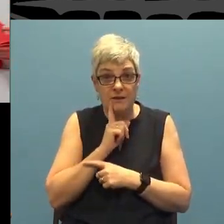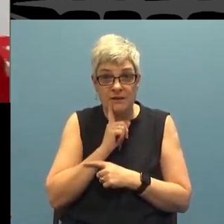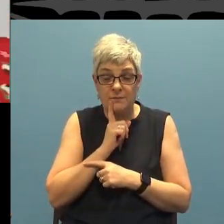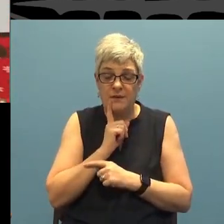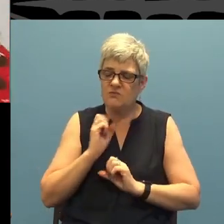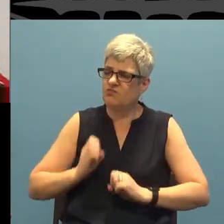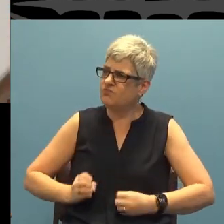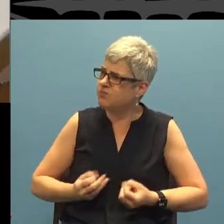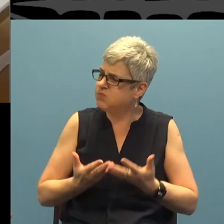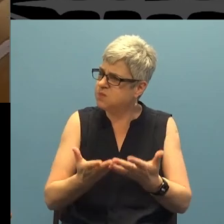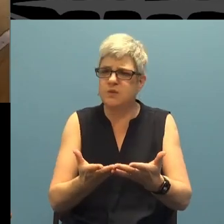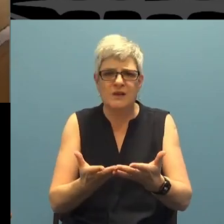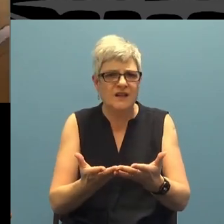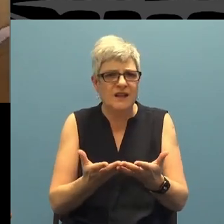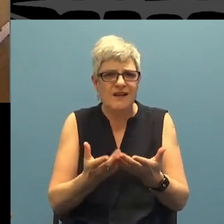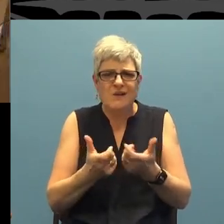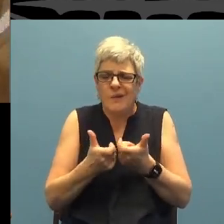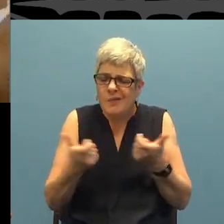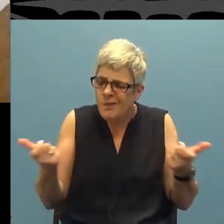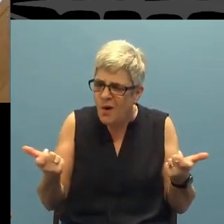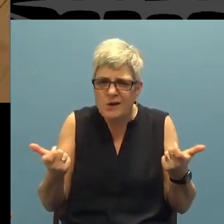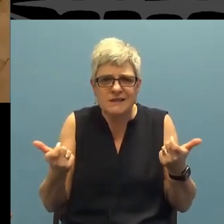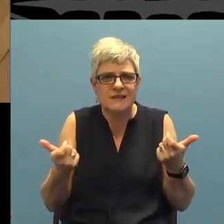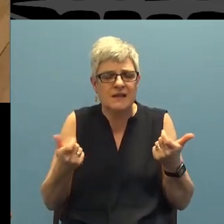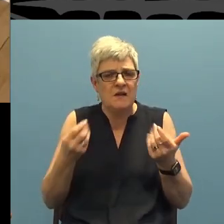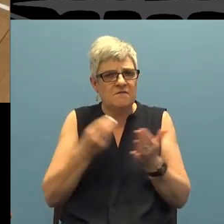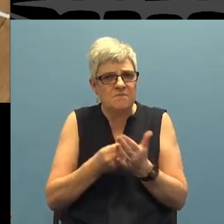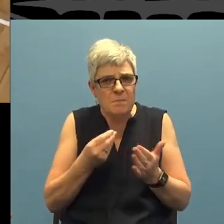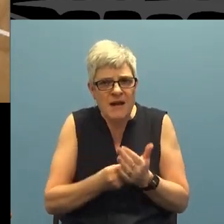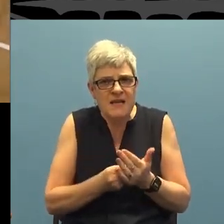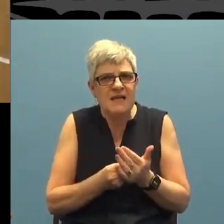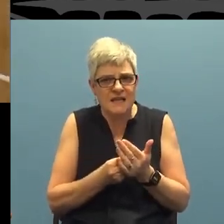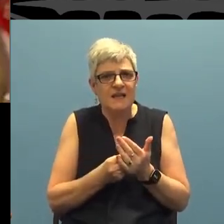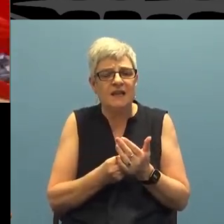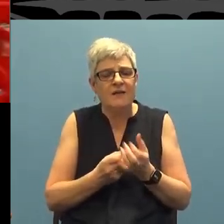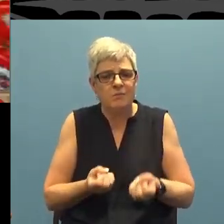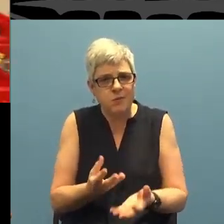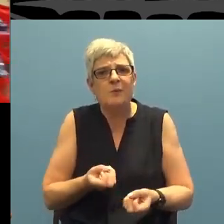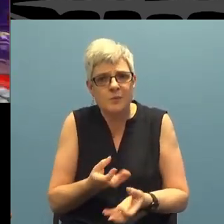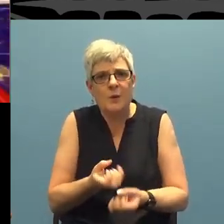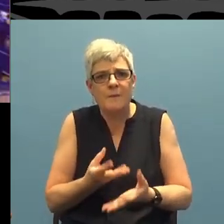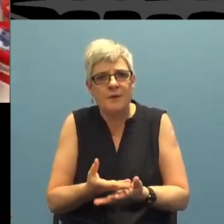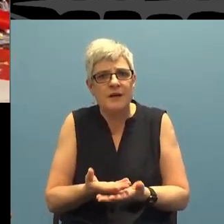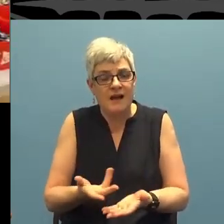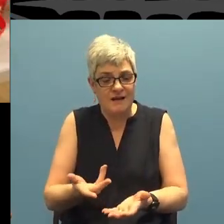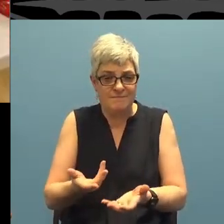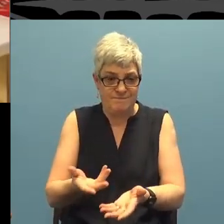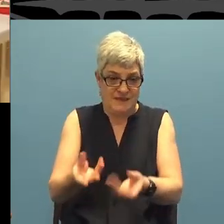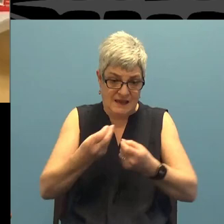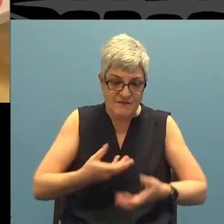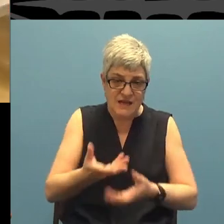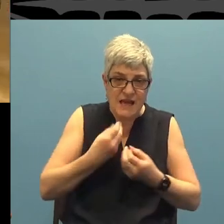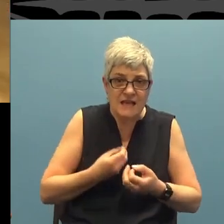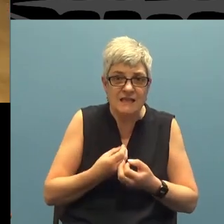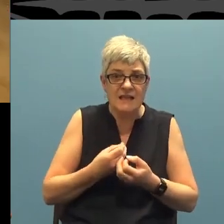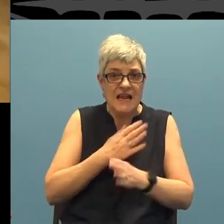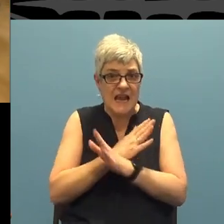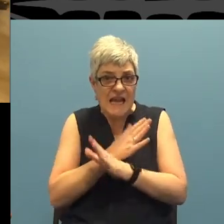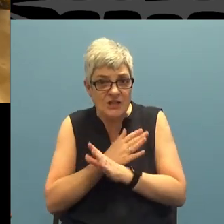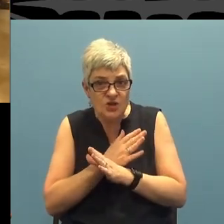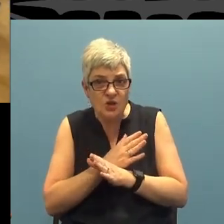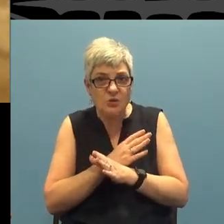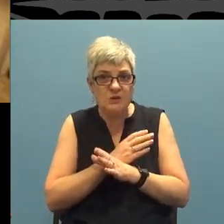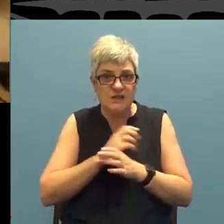so generous with their financial contributions, and people handing in little angels that have been crocheted with sweeties in